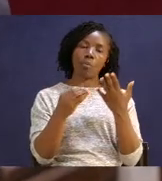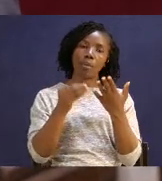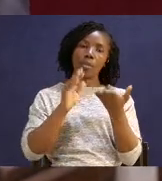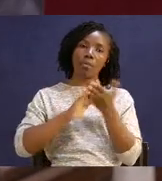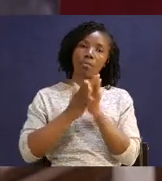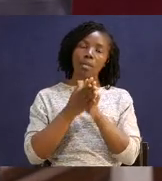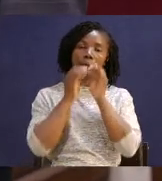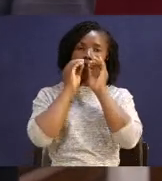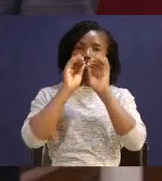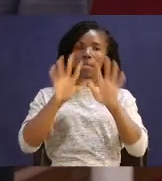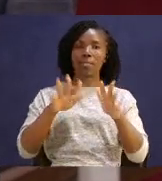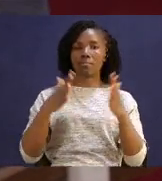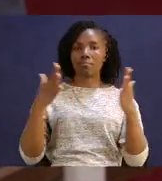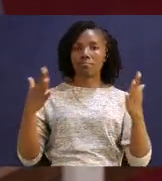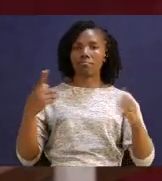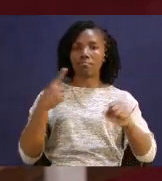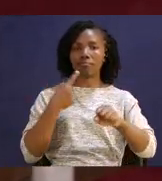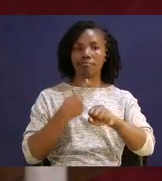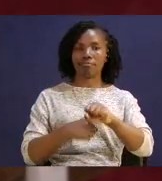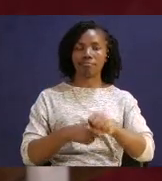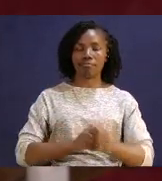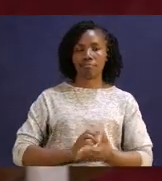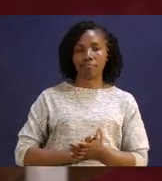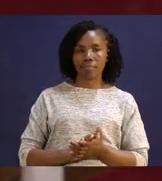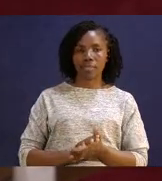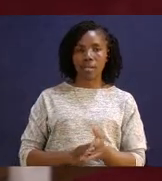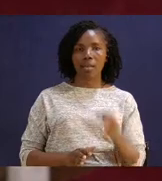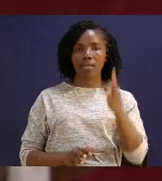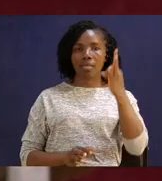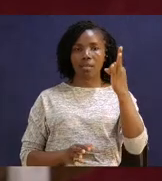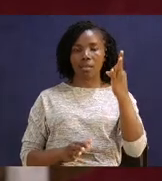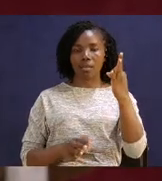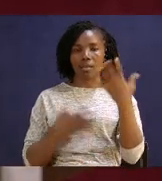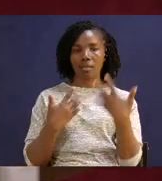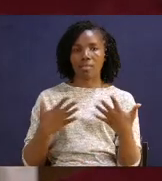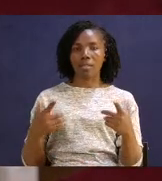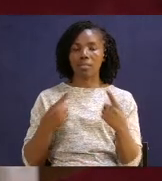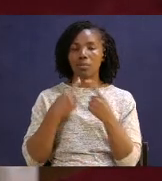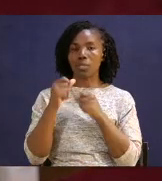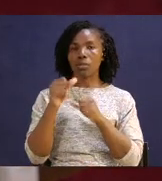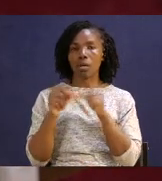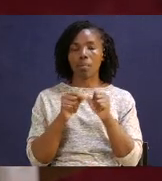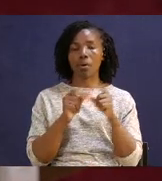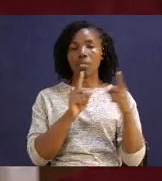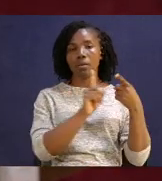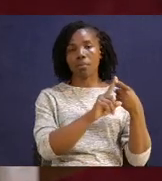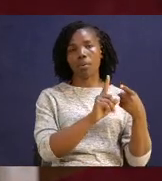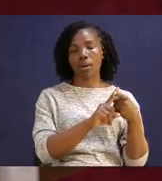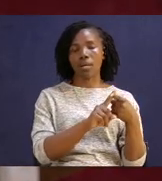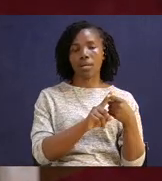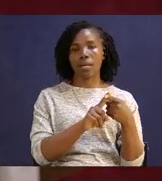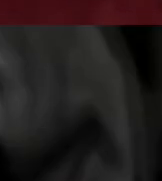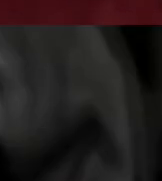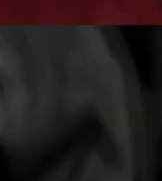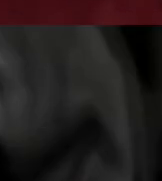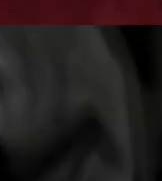blessed big time. So 3 things we talked about. Number 1 is what? Number